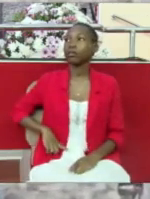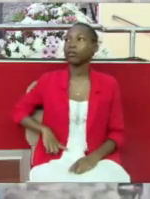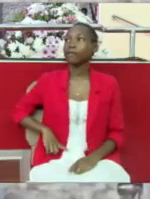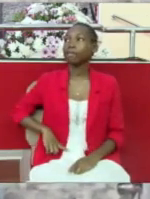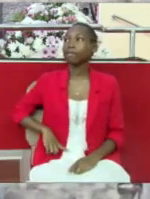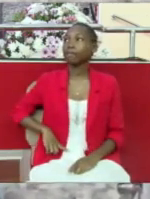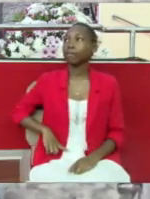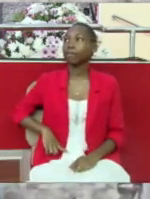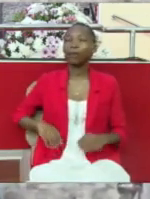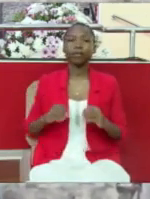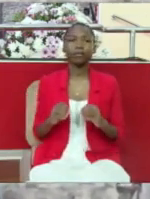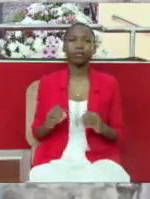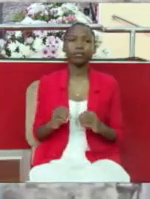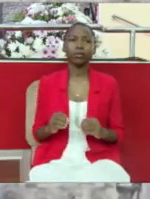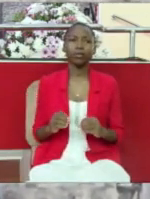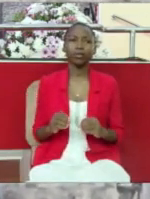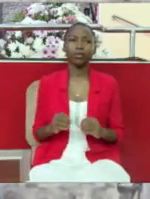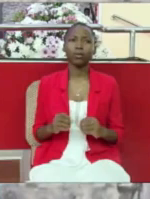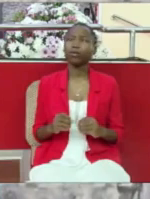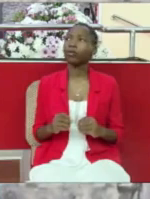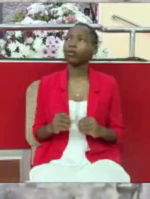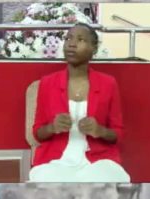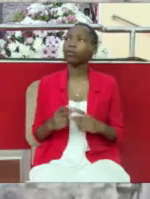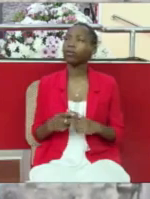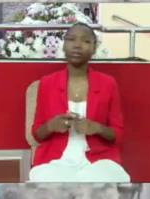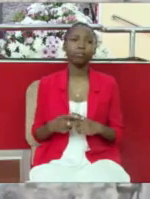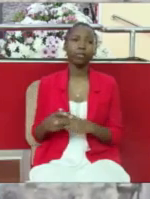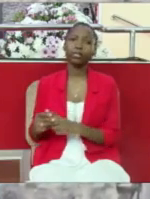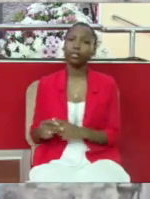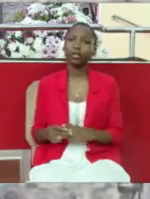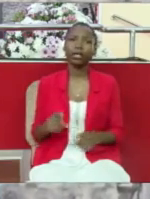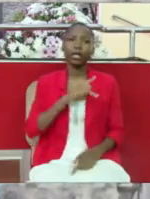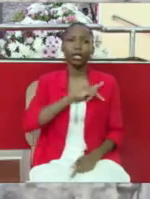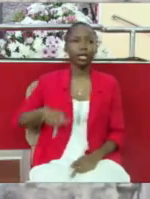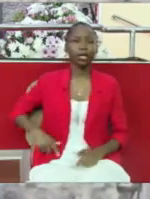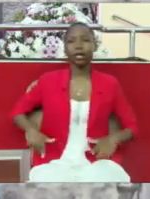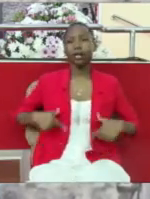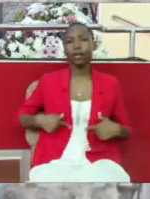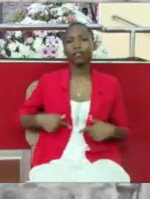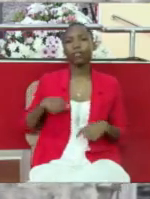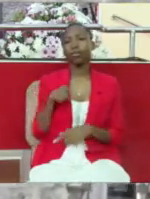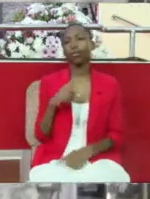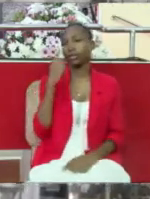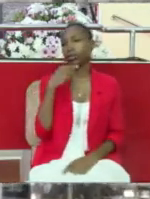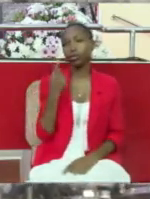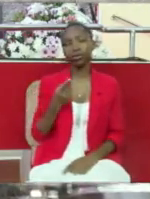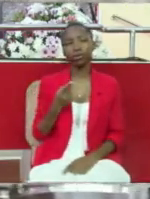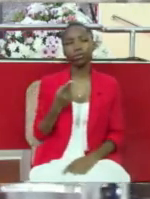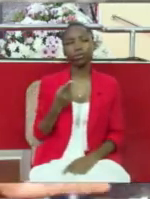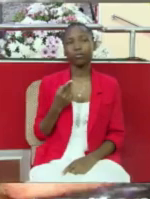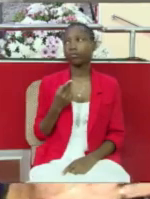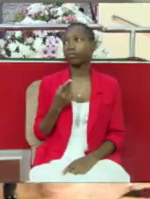So the challenge is, who is the king of your life? Na hivyo basi changamoto ni nani mfalme wa maisha yako? Who is the king of your life? Ni nani mfalme wa maisha yako?